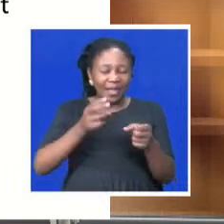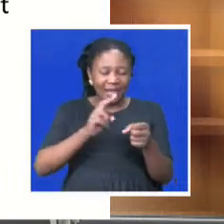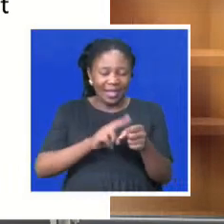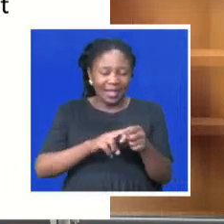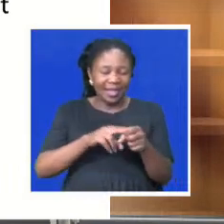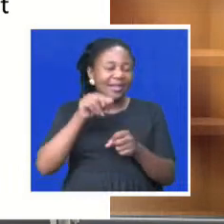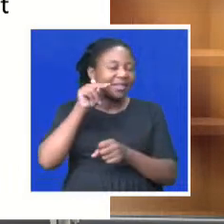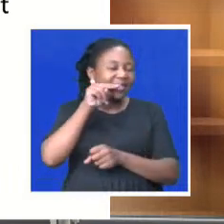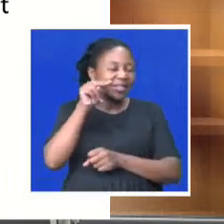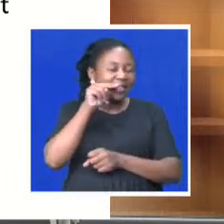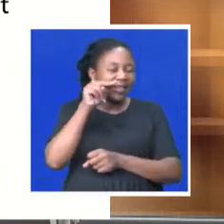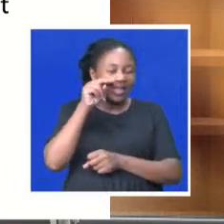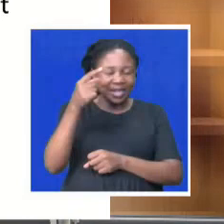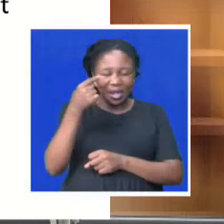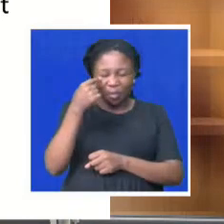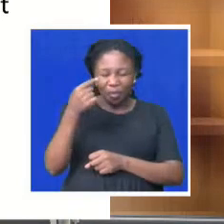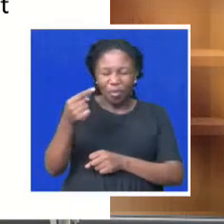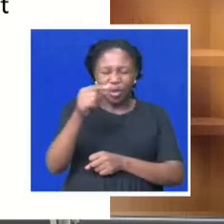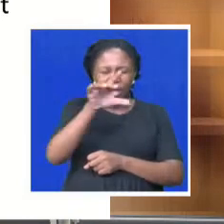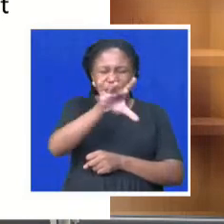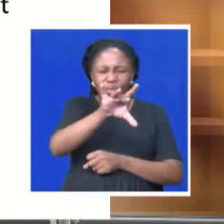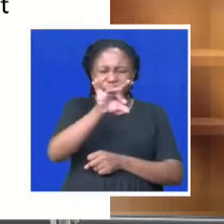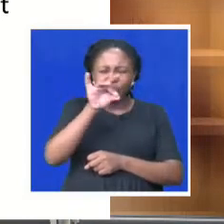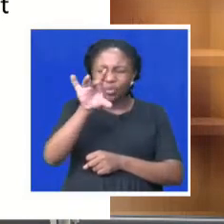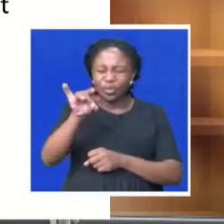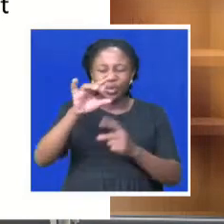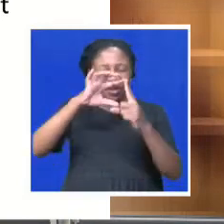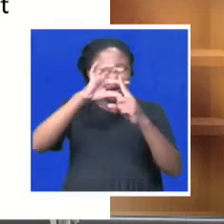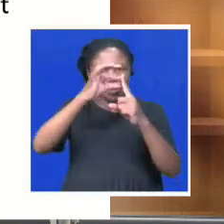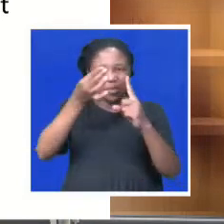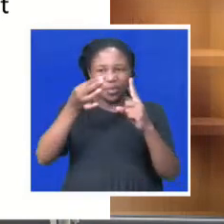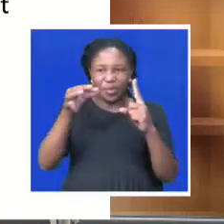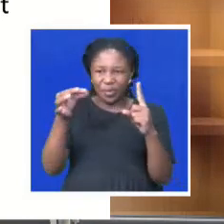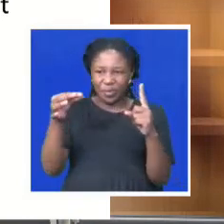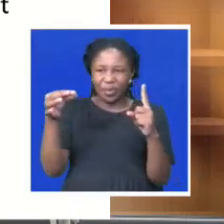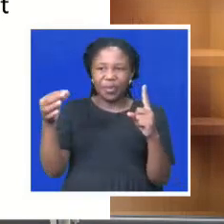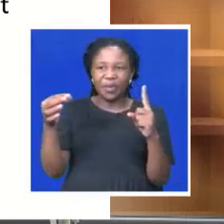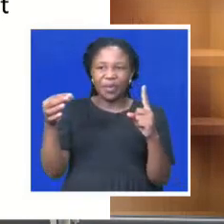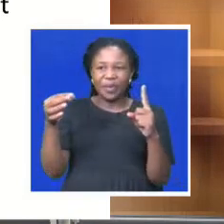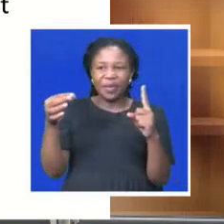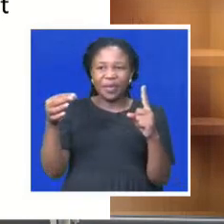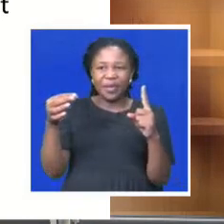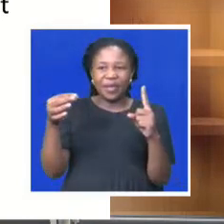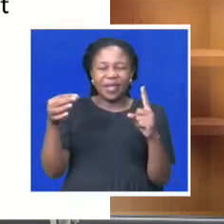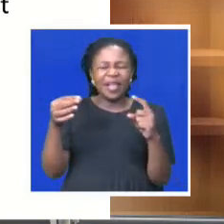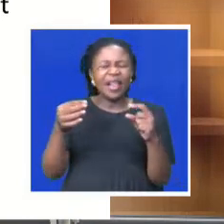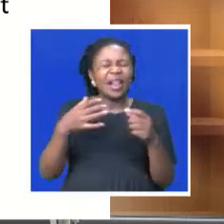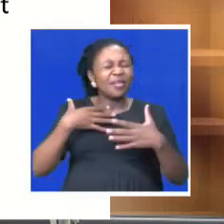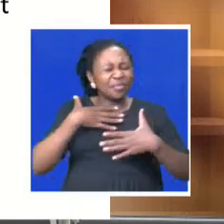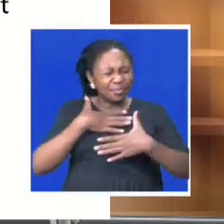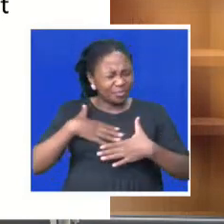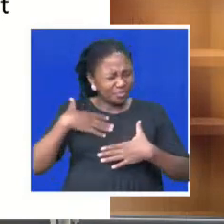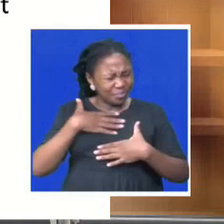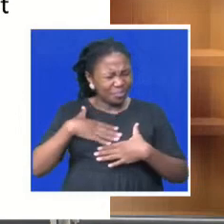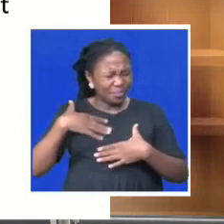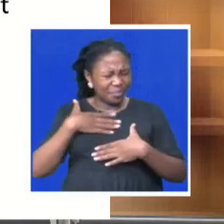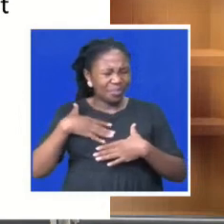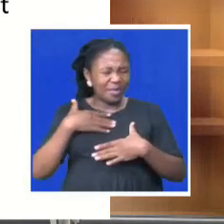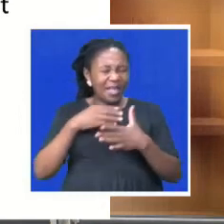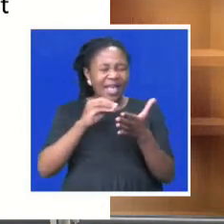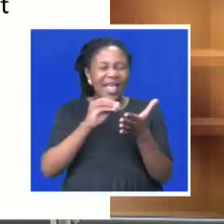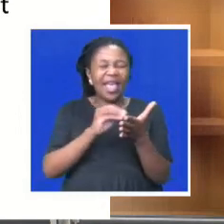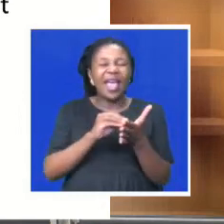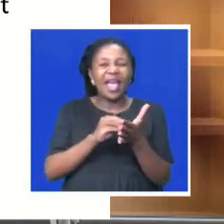to identify phrases that appeal to the emotions or to your